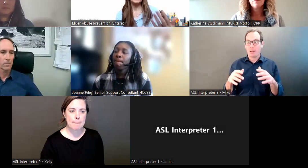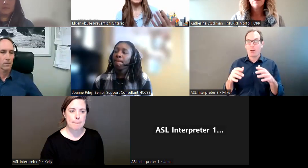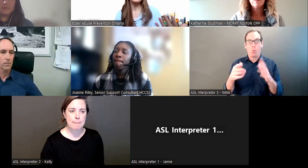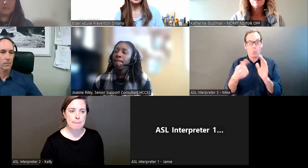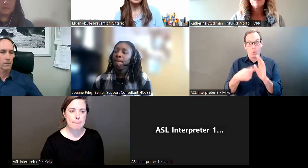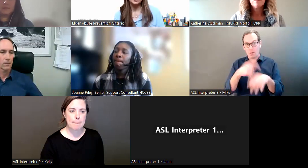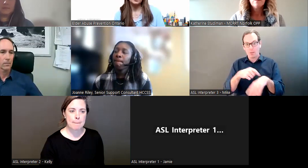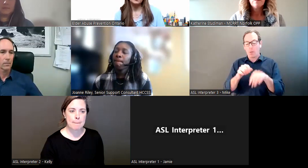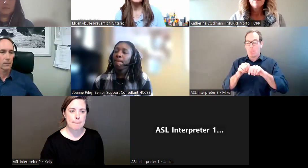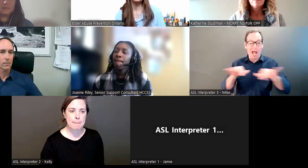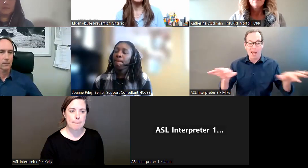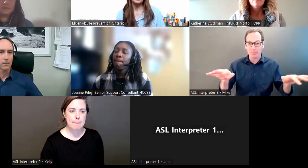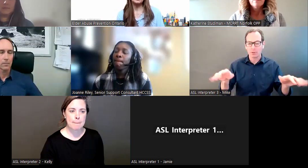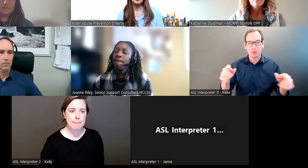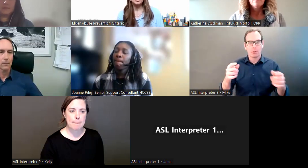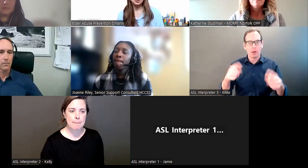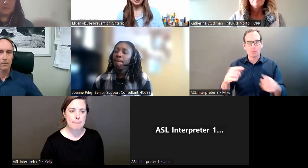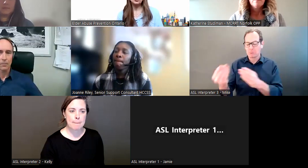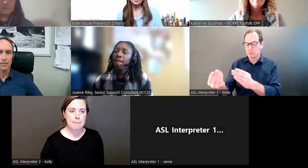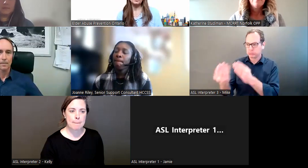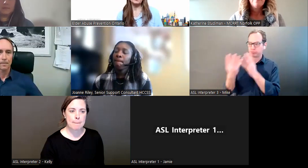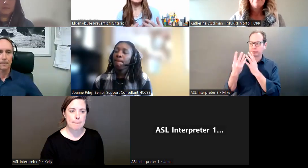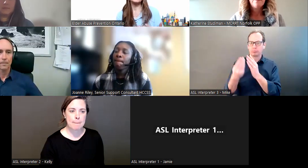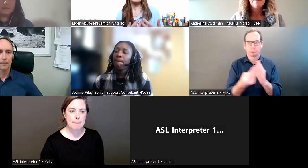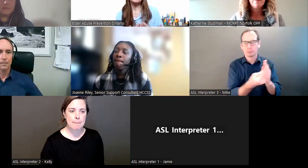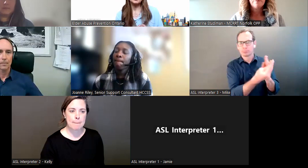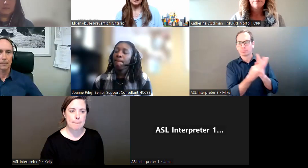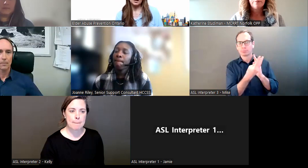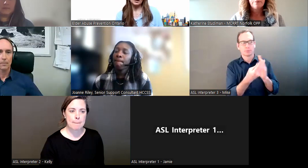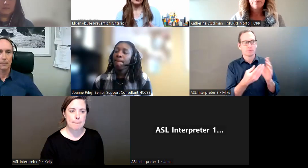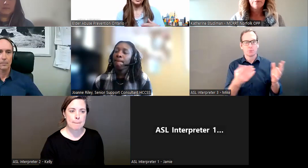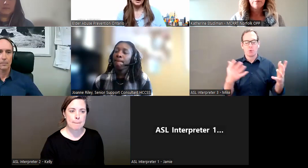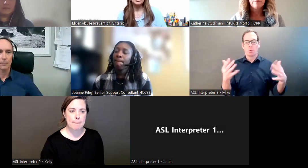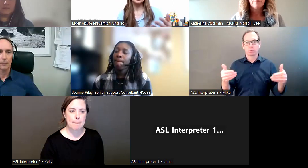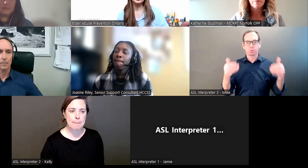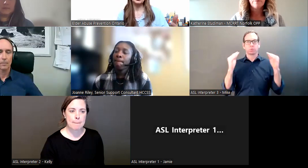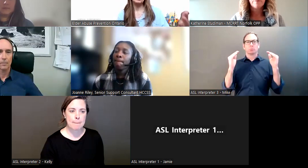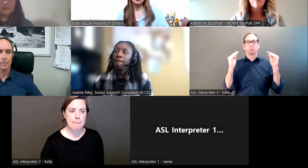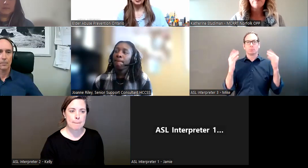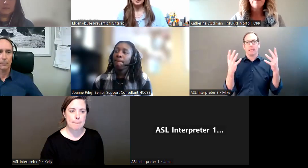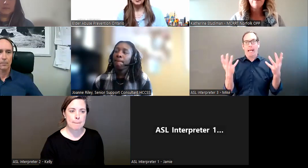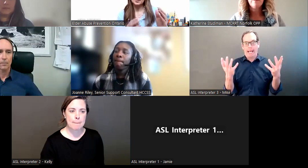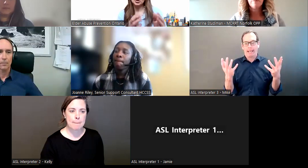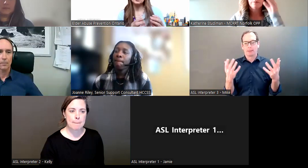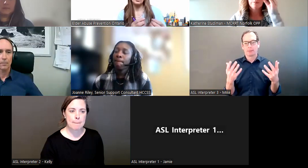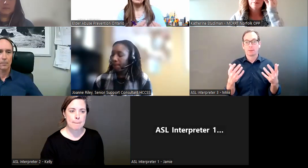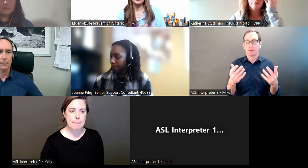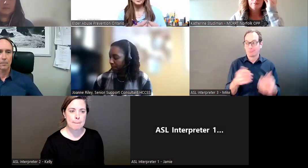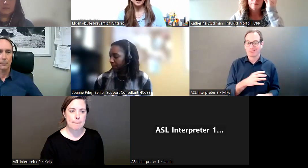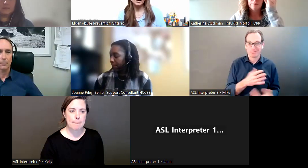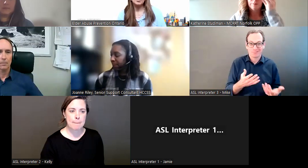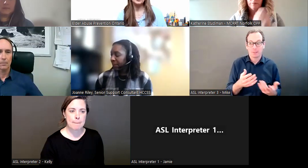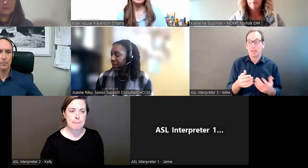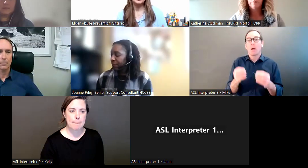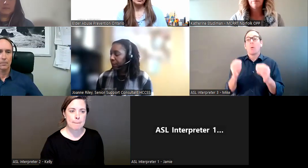significantly, and then be able to meet that demand. So we know that it's obviously a need. And if we're able to reach out to more and more people besides just